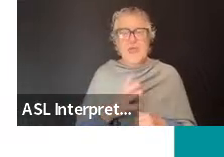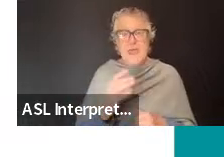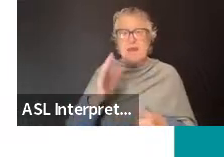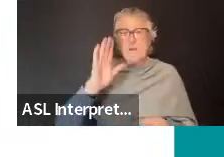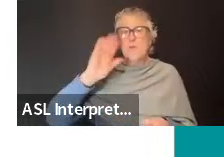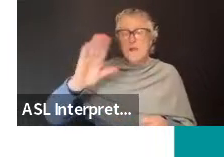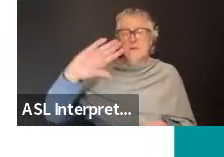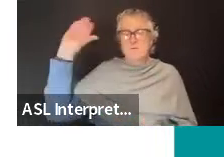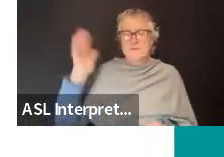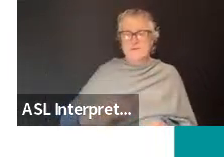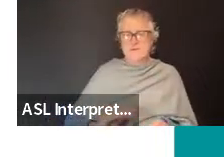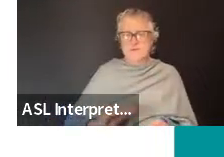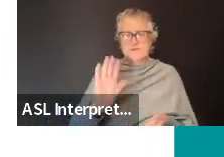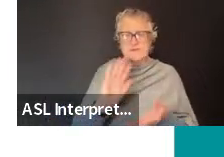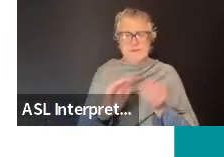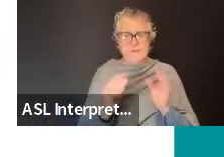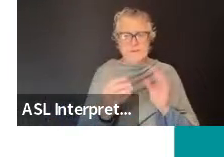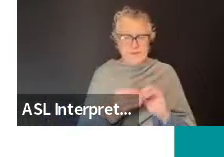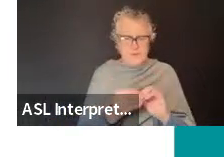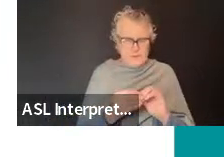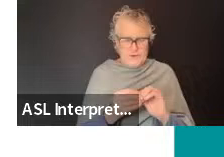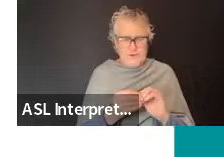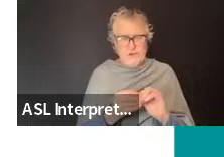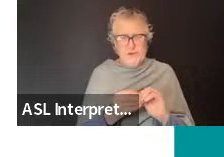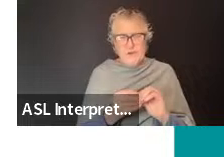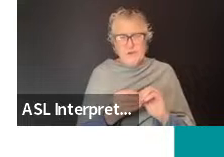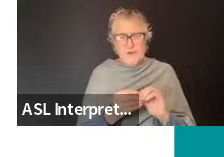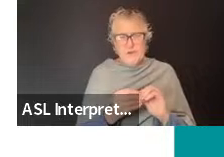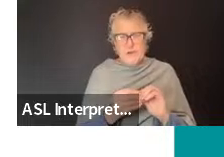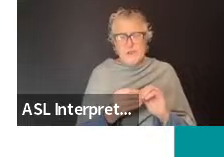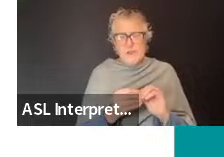in-water piers. The replacement bridge has much longer